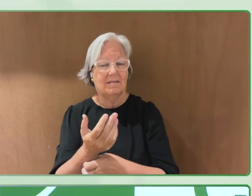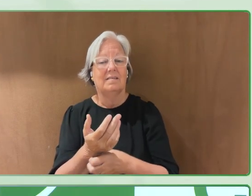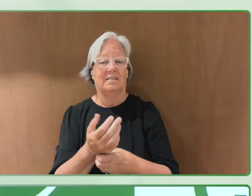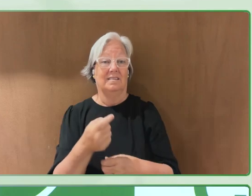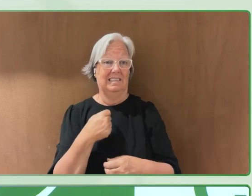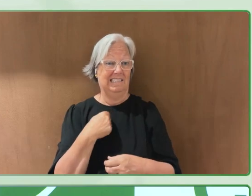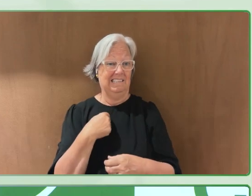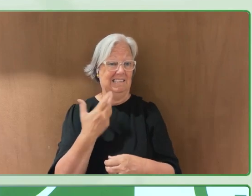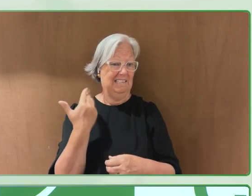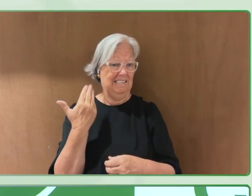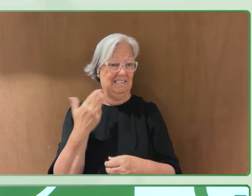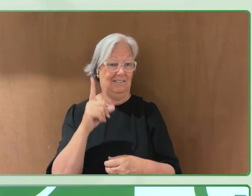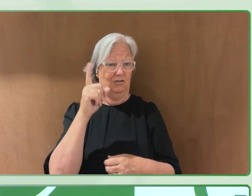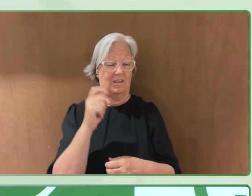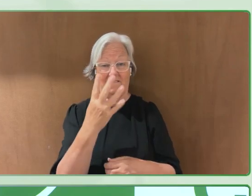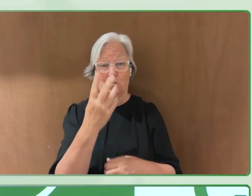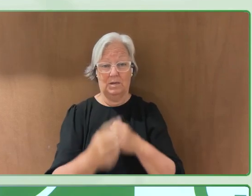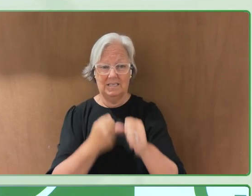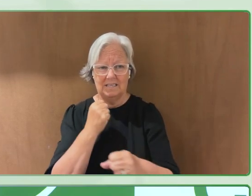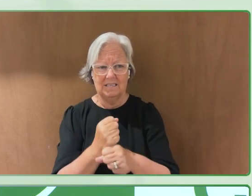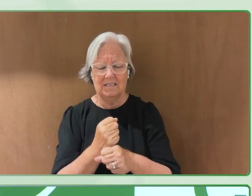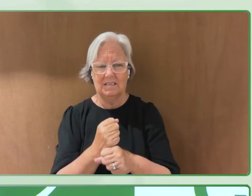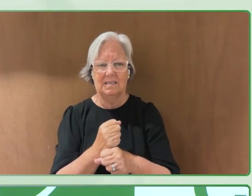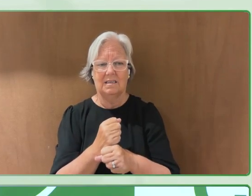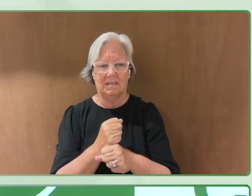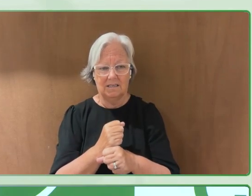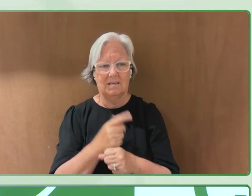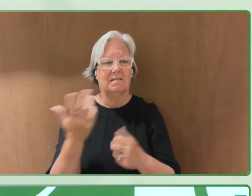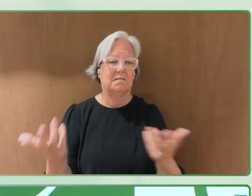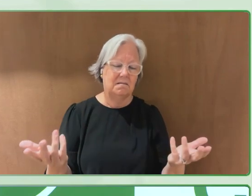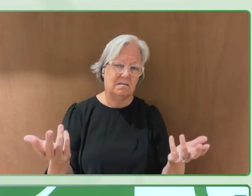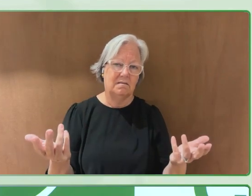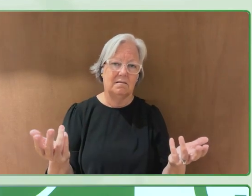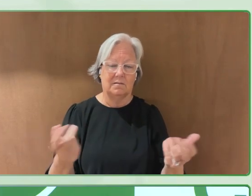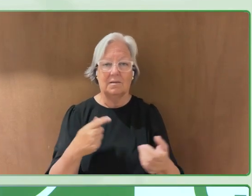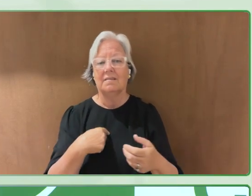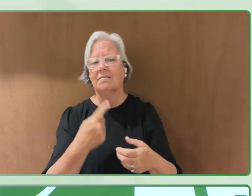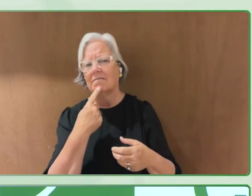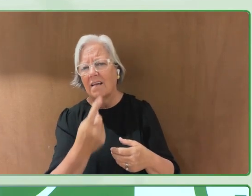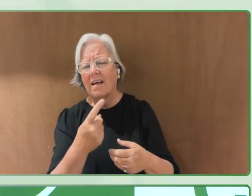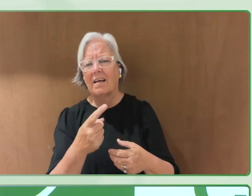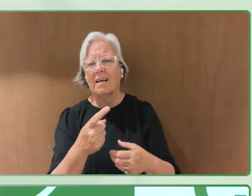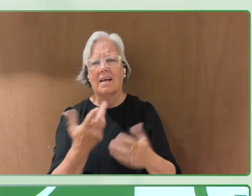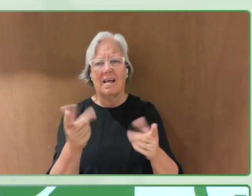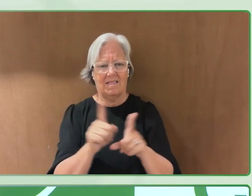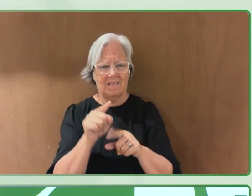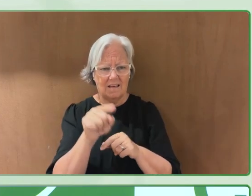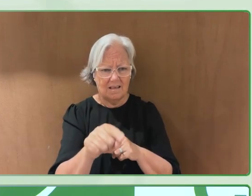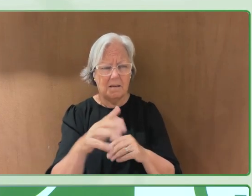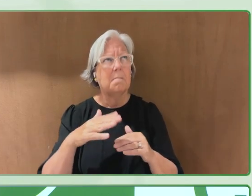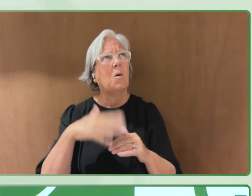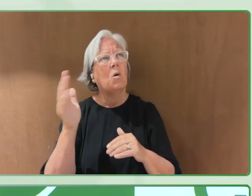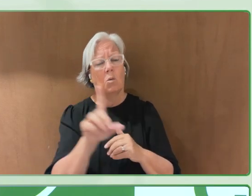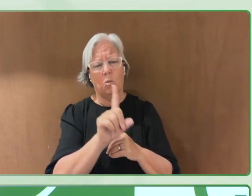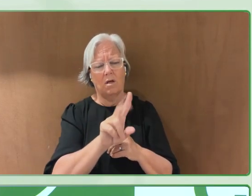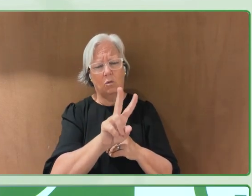4 years in which, if we talk about the intervention or traction, more than 1,200 jobs being created